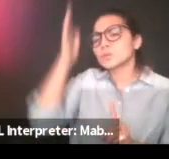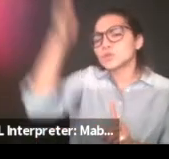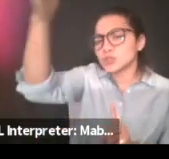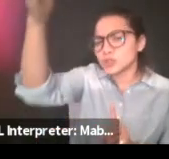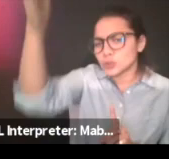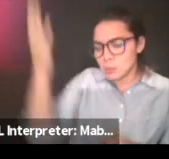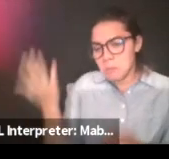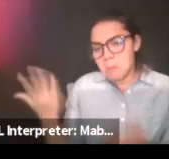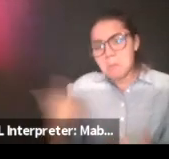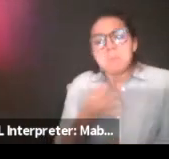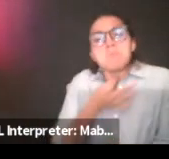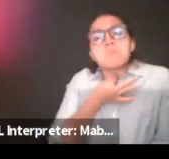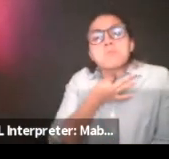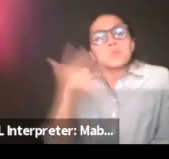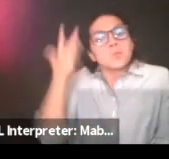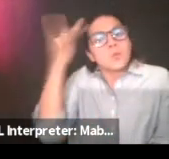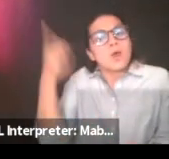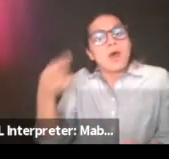you here?